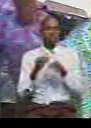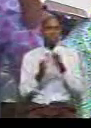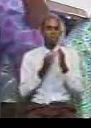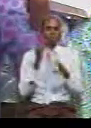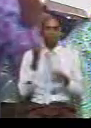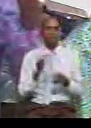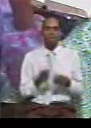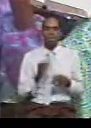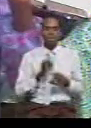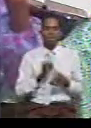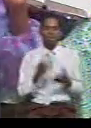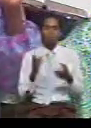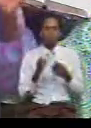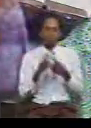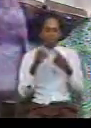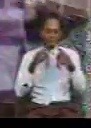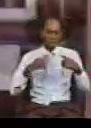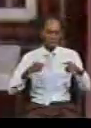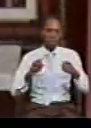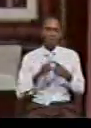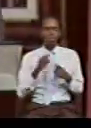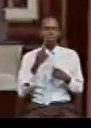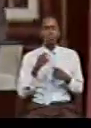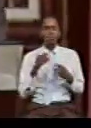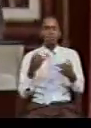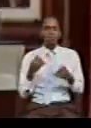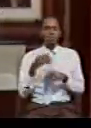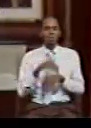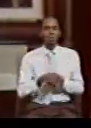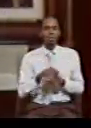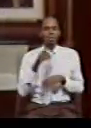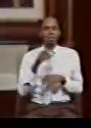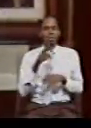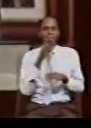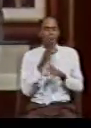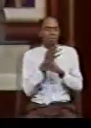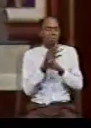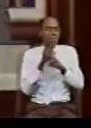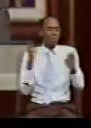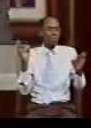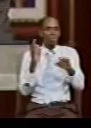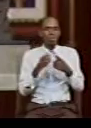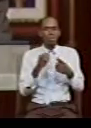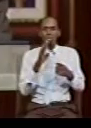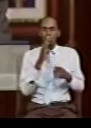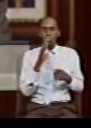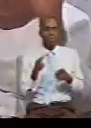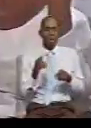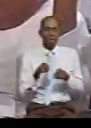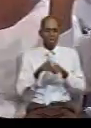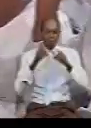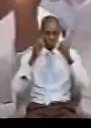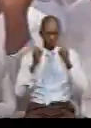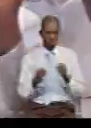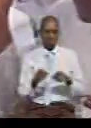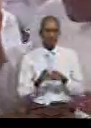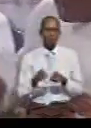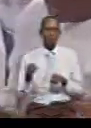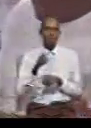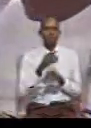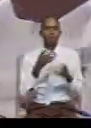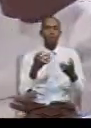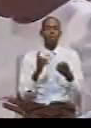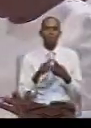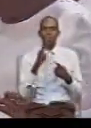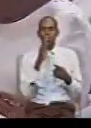I want to announce to you tonight, you are free to be as strong as you want to be. You